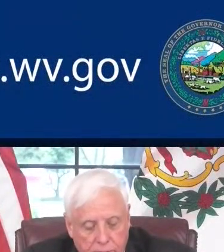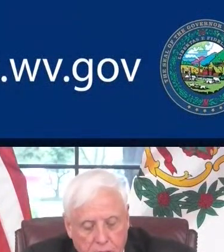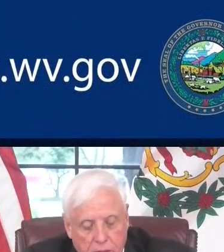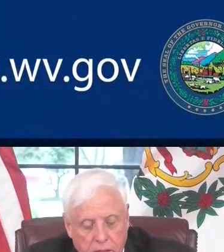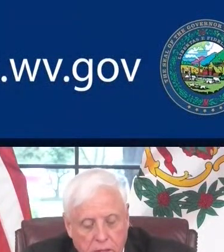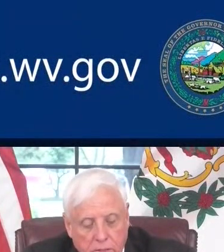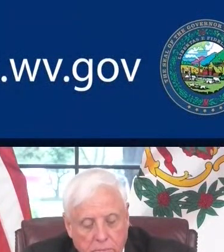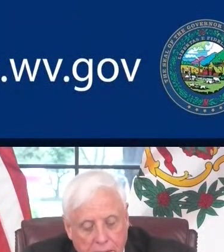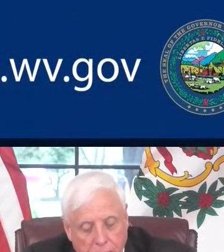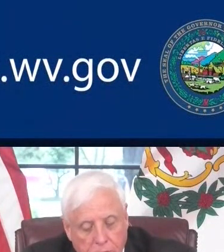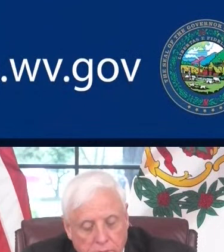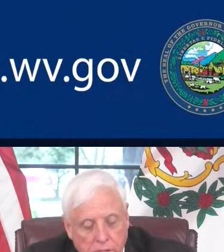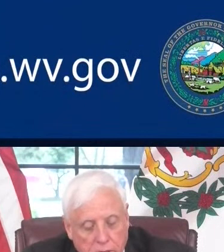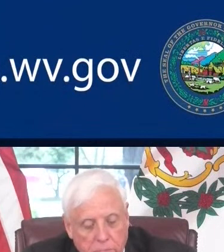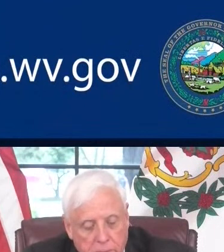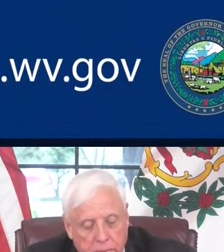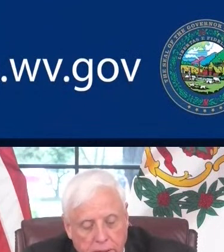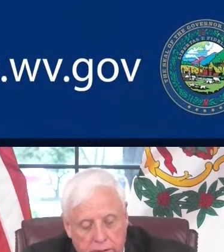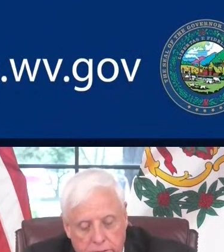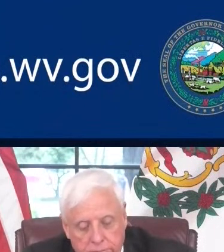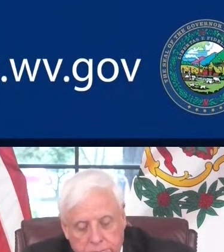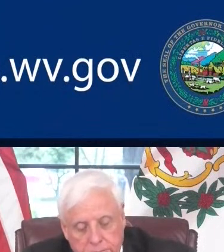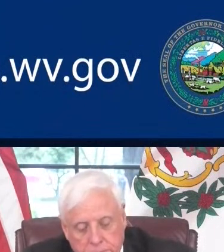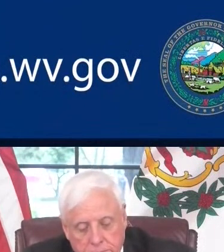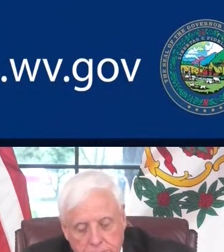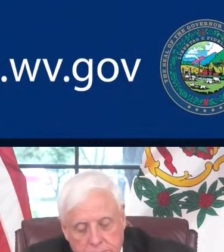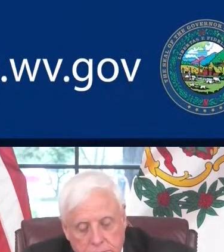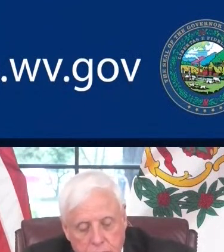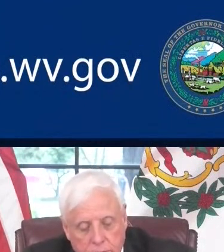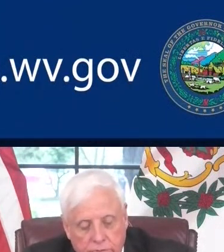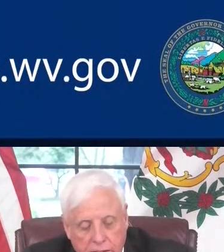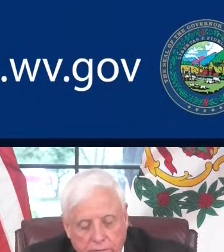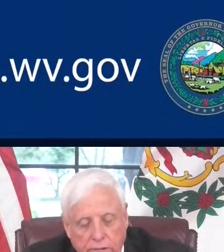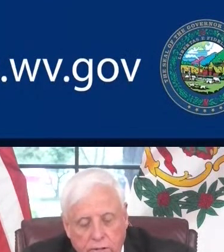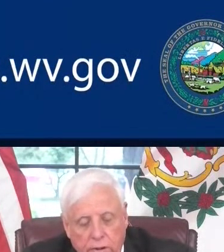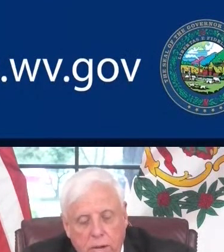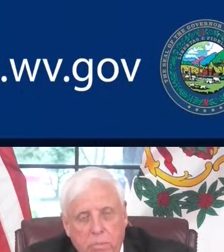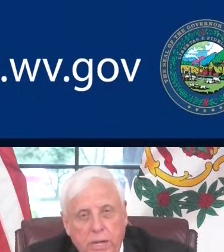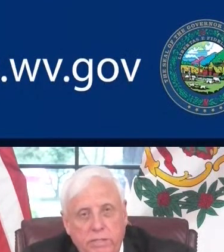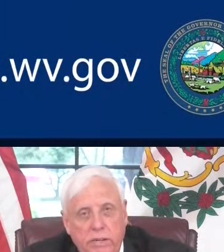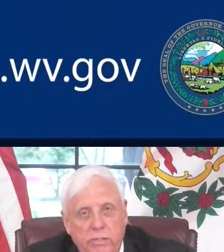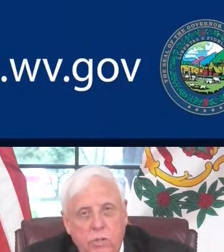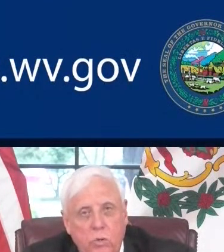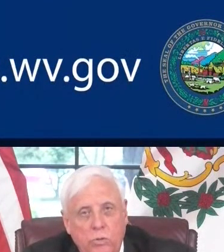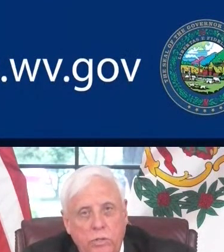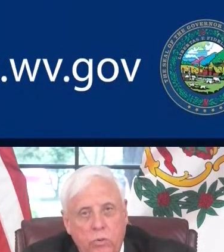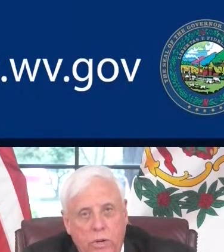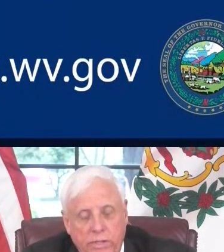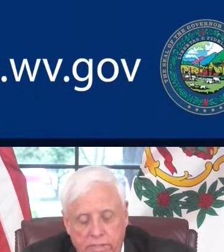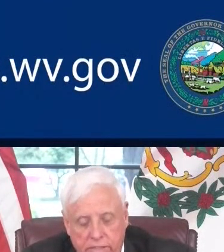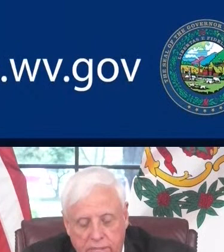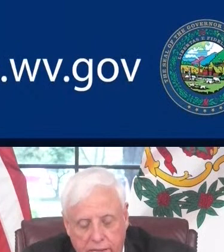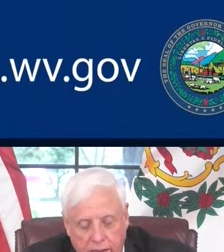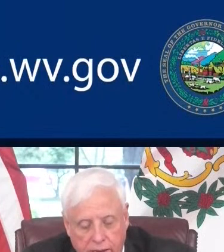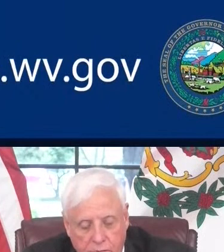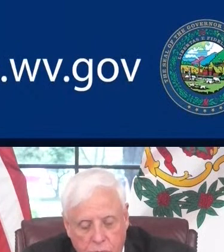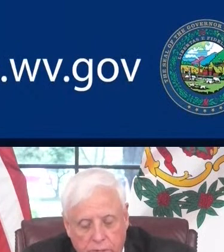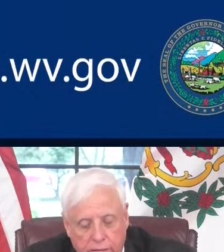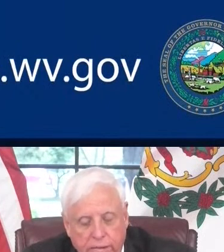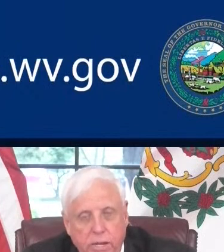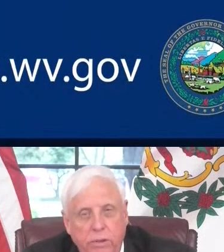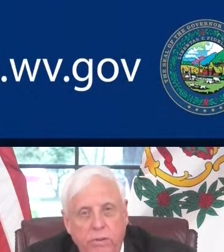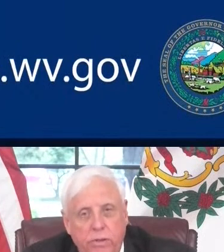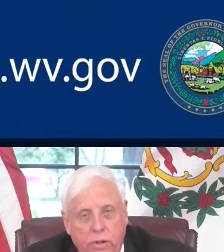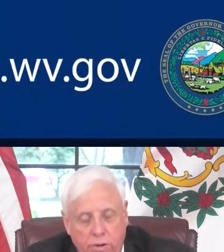counties. The map looks a little bit better. We have 72 outbreaks in our schools in 26 counties